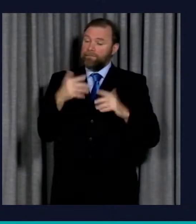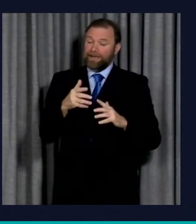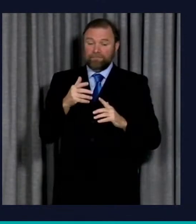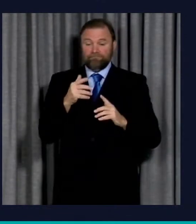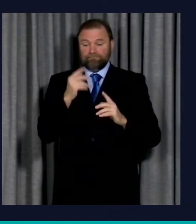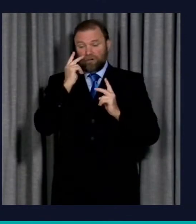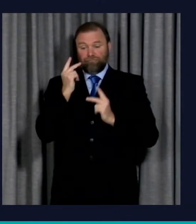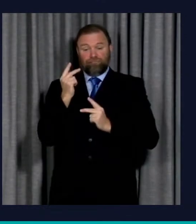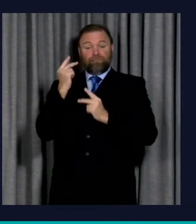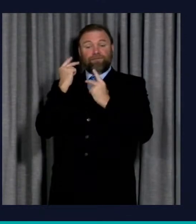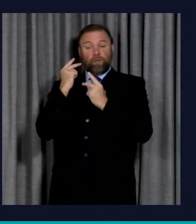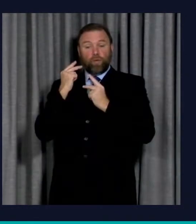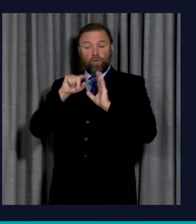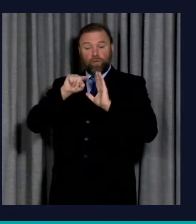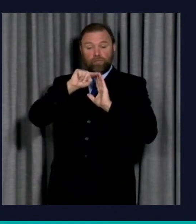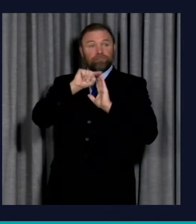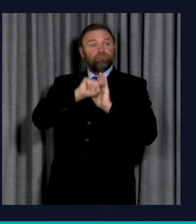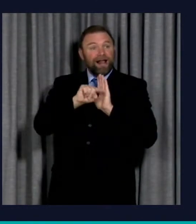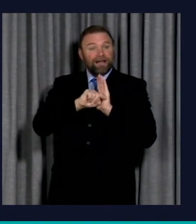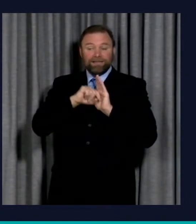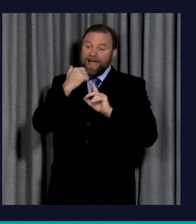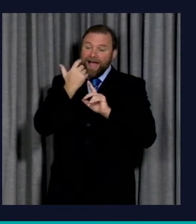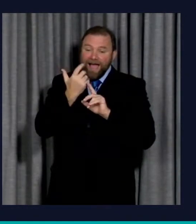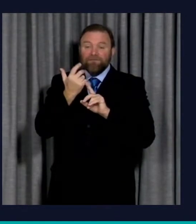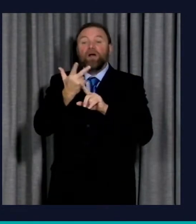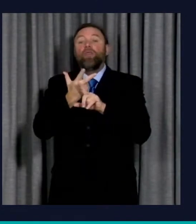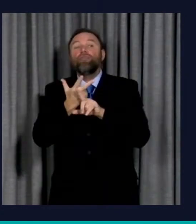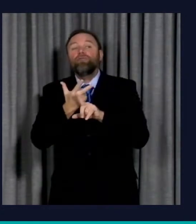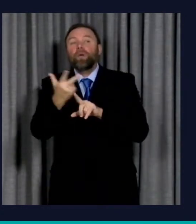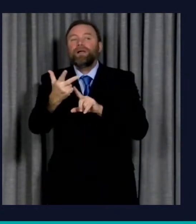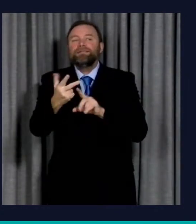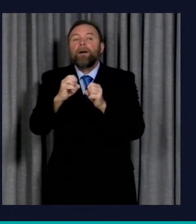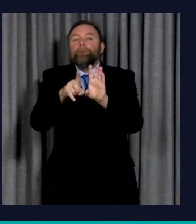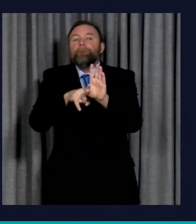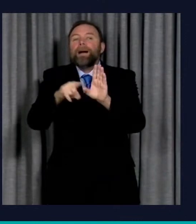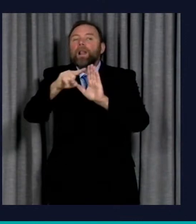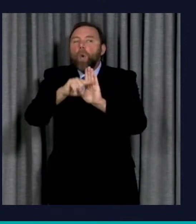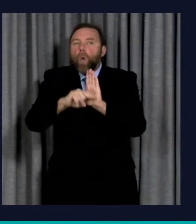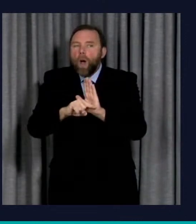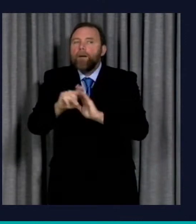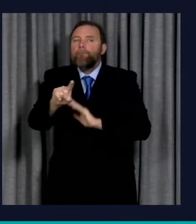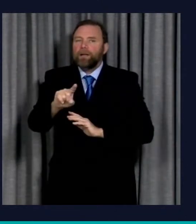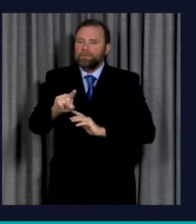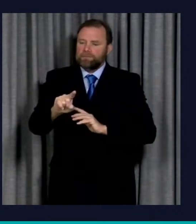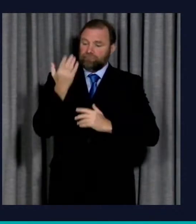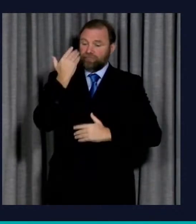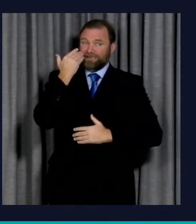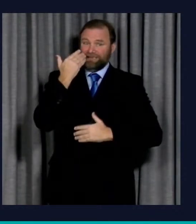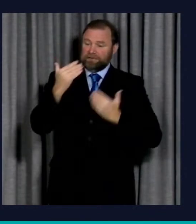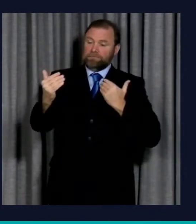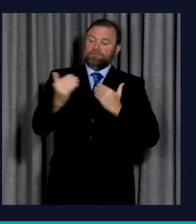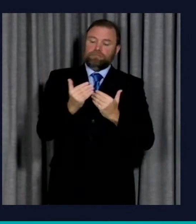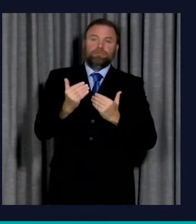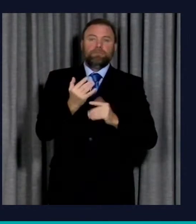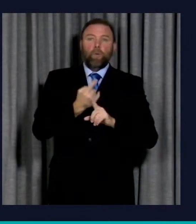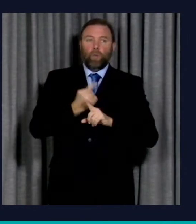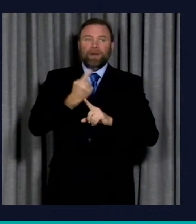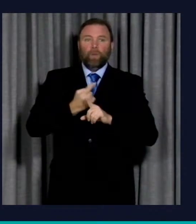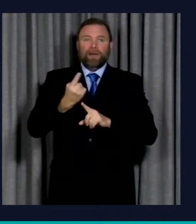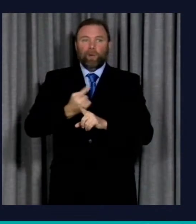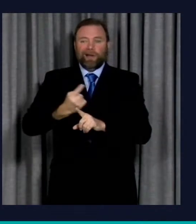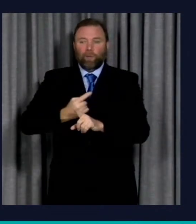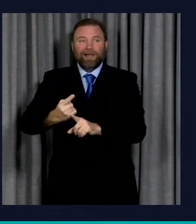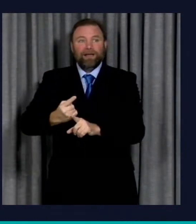regulations in law once every 3 weeks, and more recently we've been reviewing them on a weekly basis